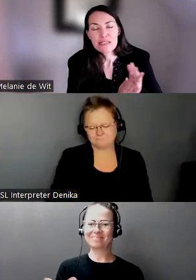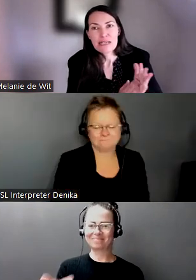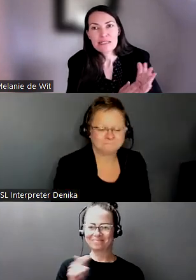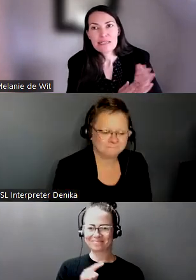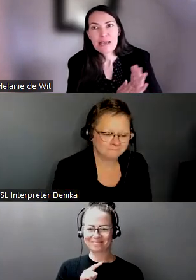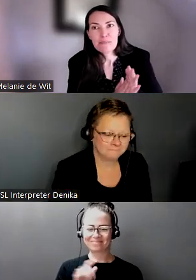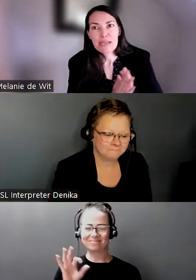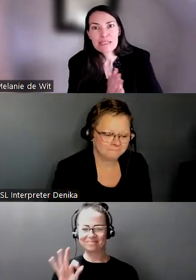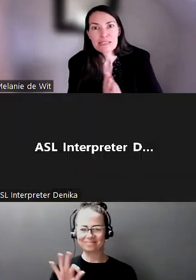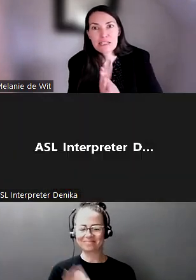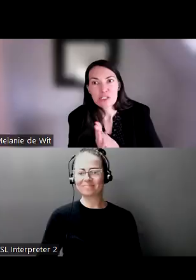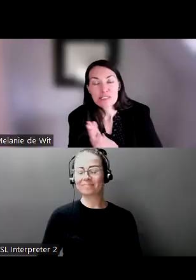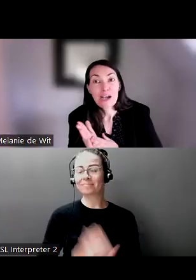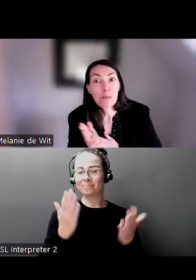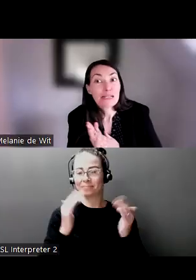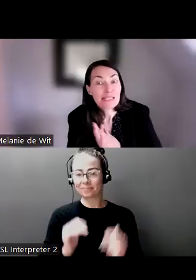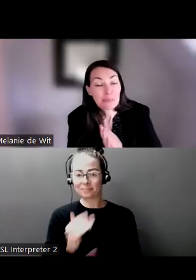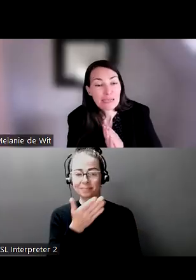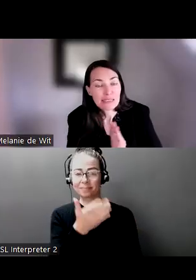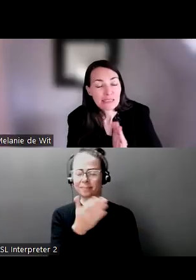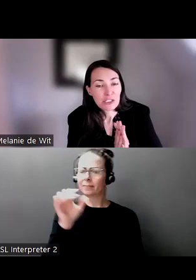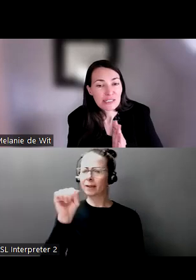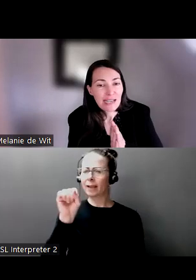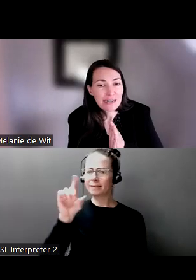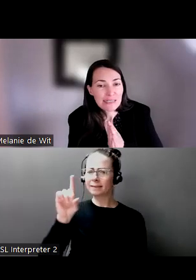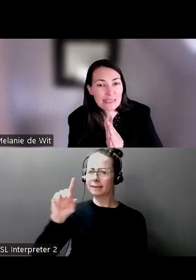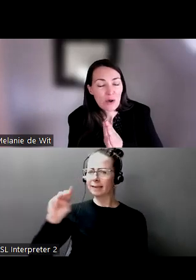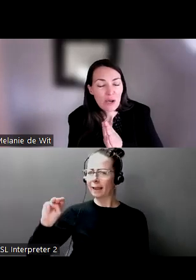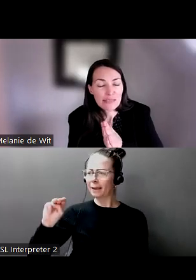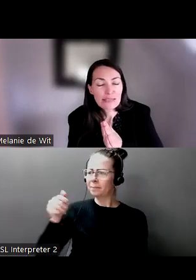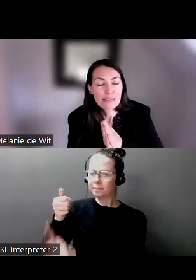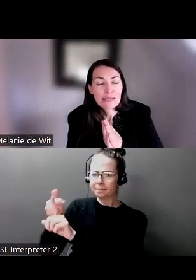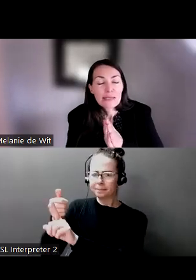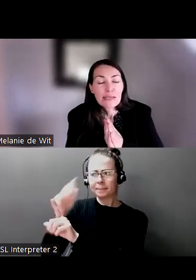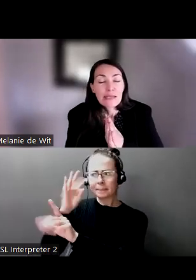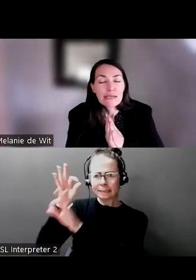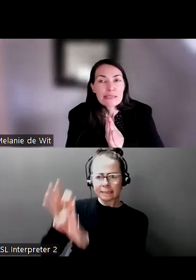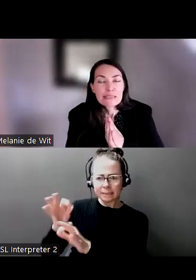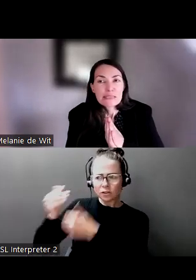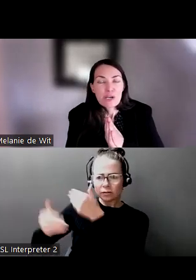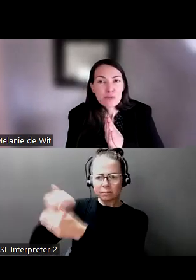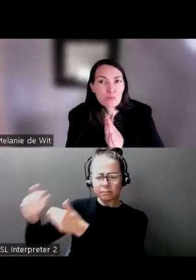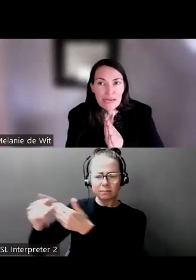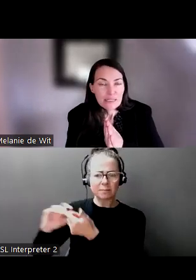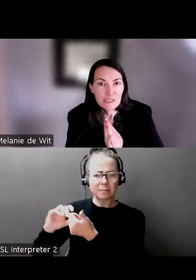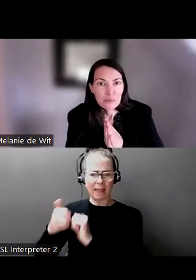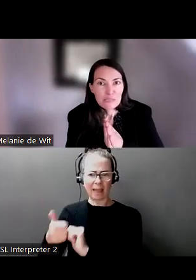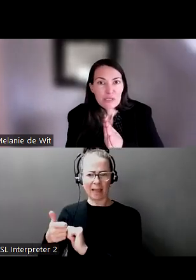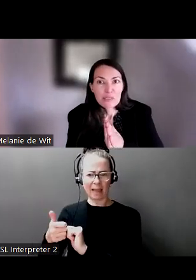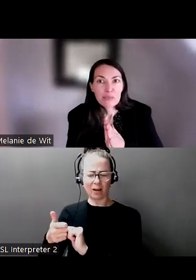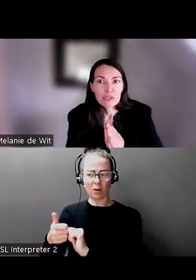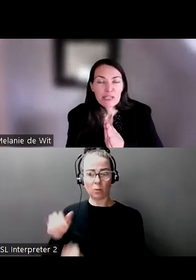does an SDM make decisions? How must they make decisions? Again, it's not a right, it's